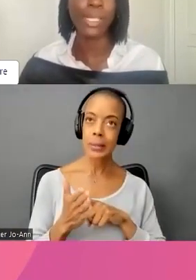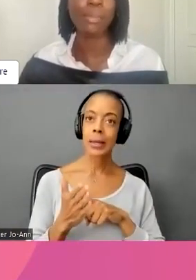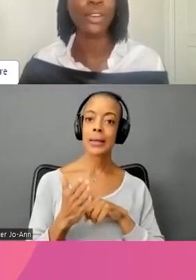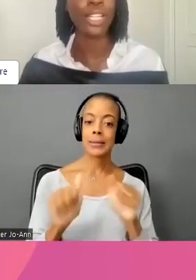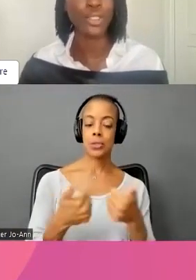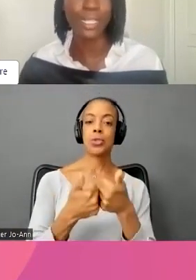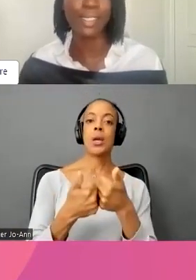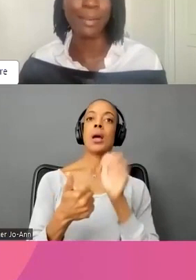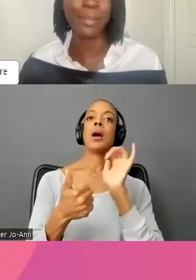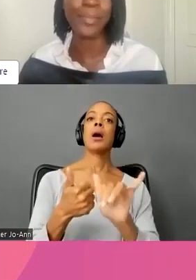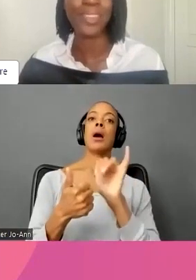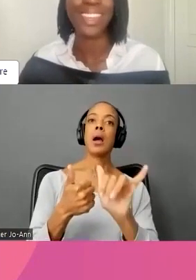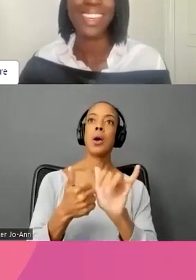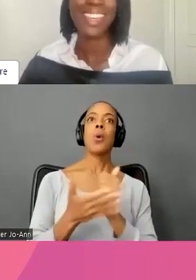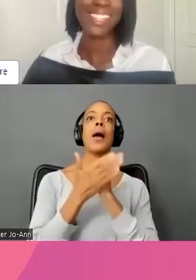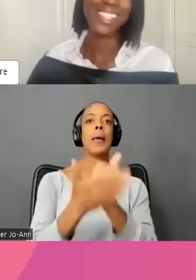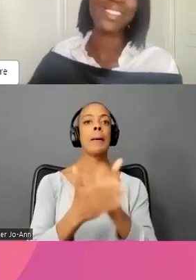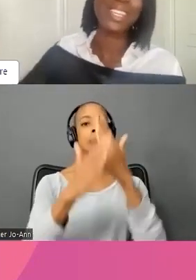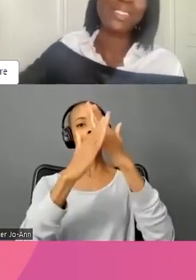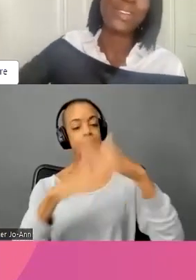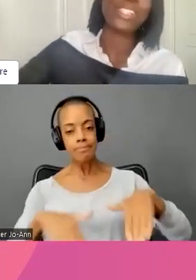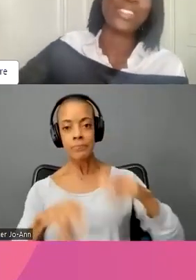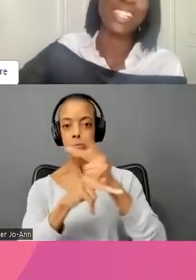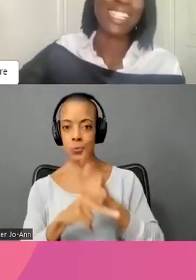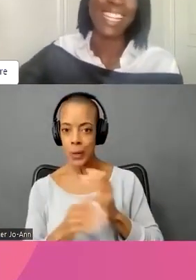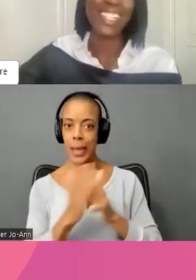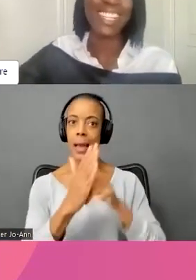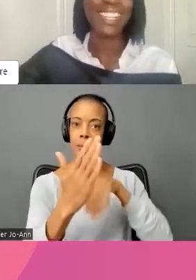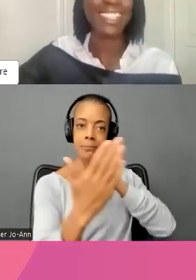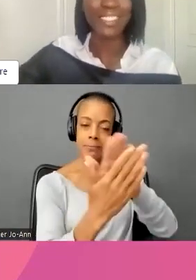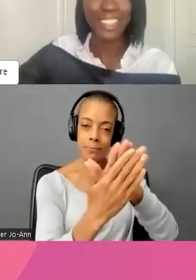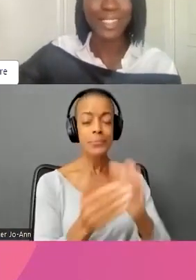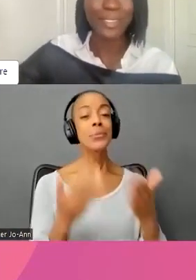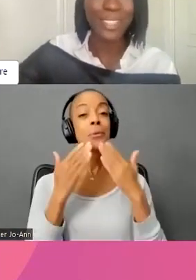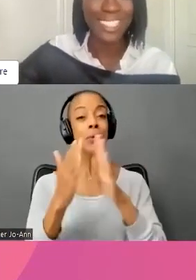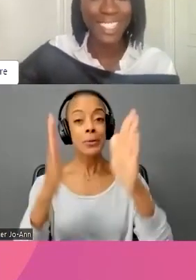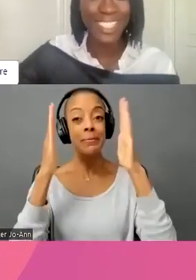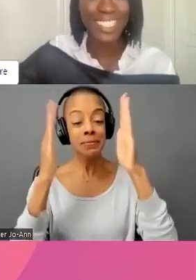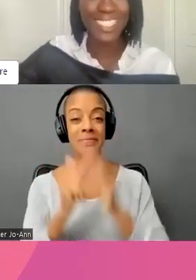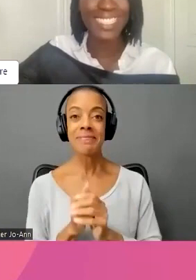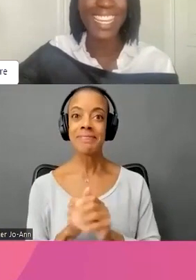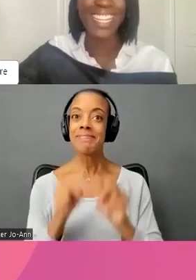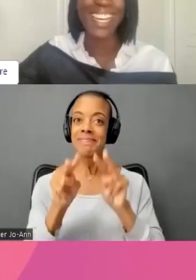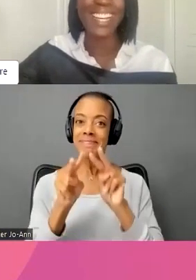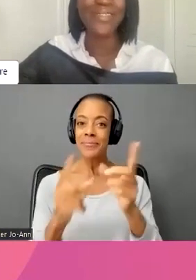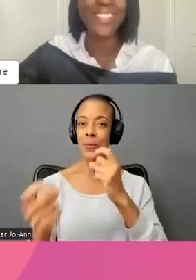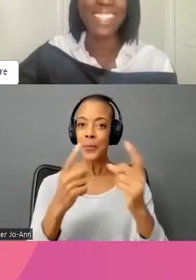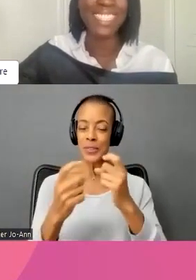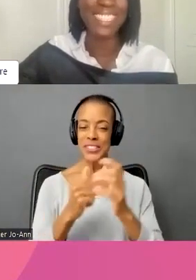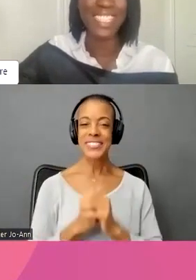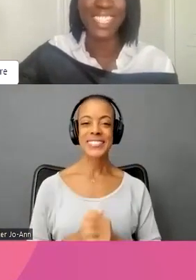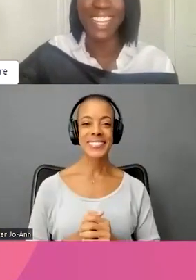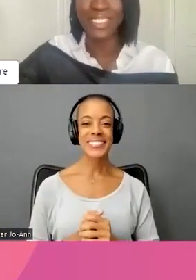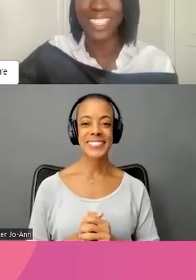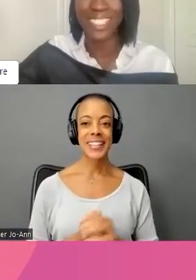definitely help us better address them. And so thank you so much for your attention. And I definitely look forward to the questions and